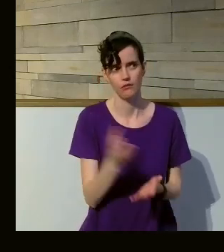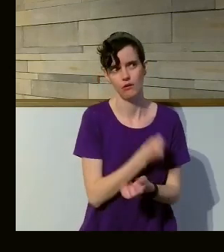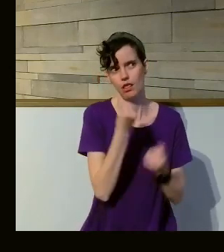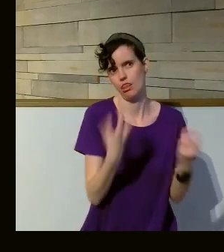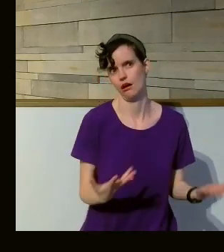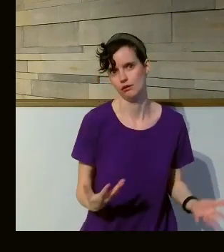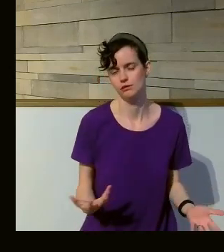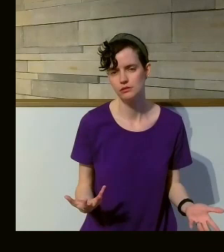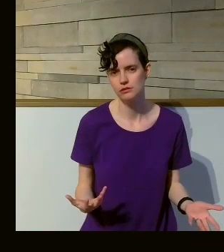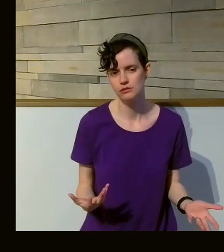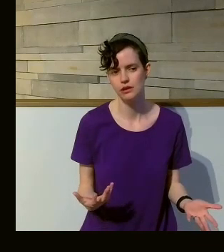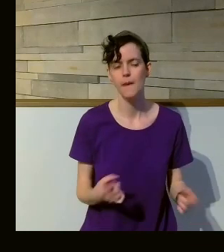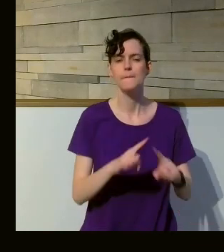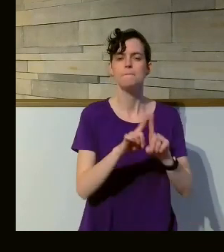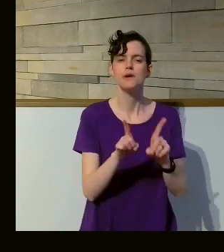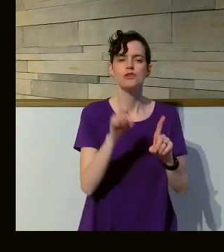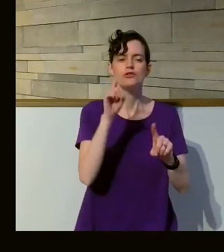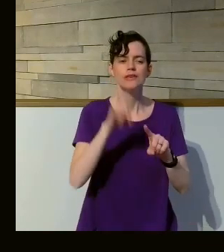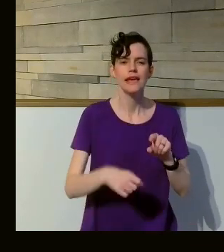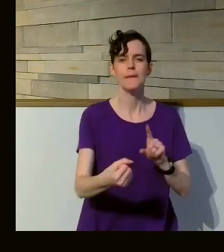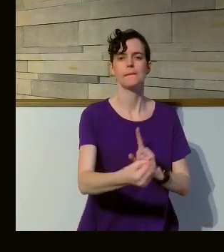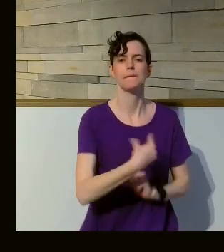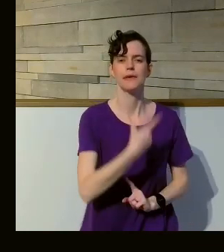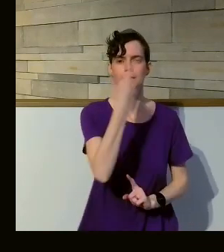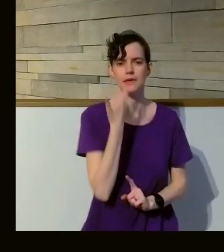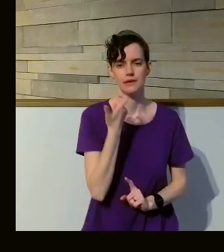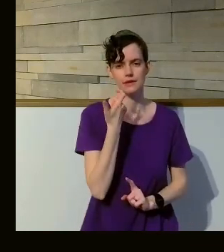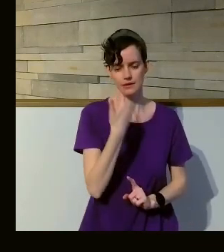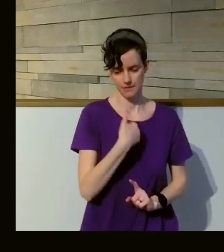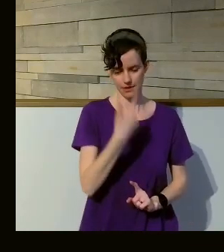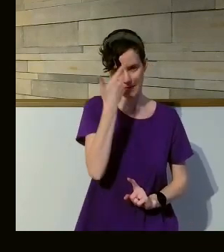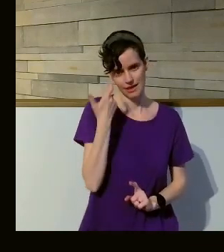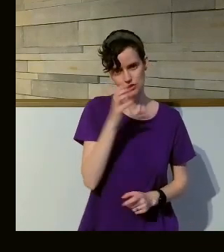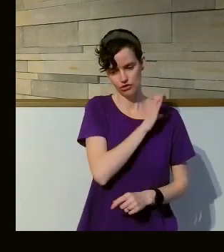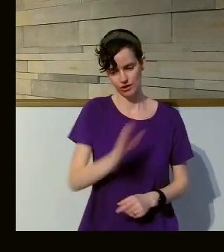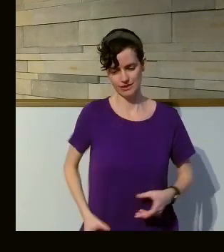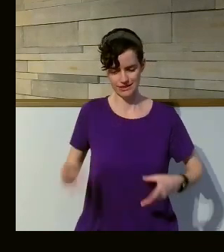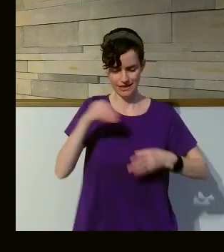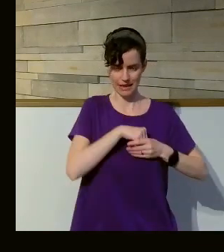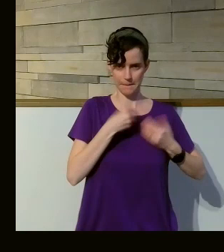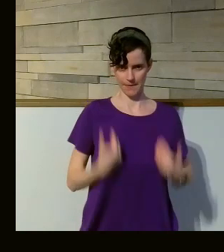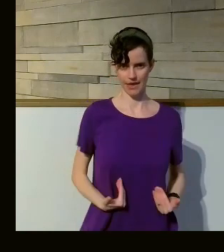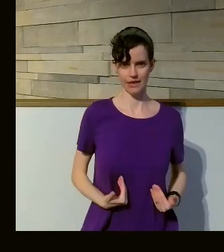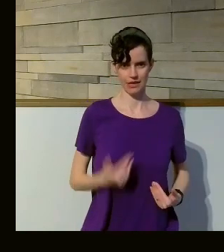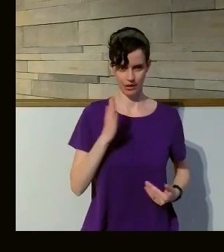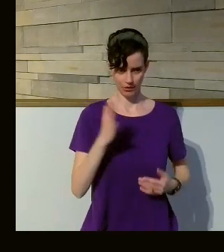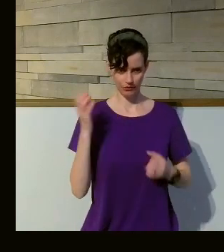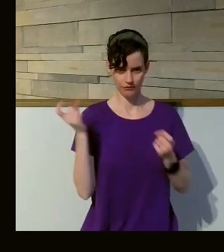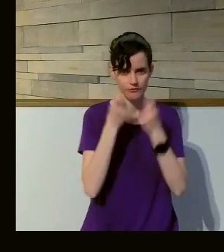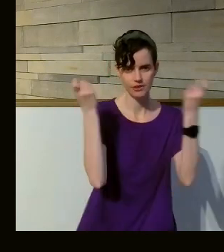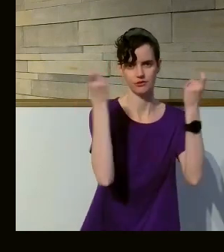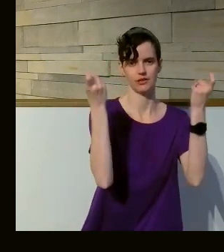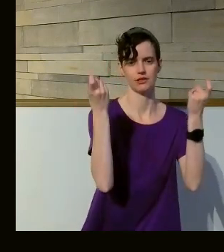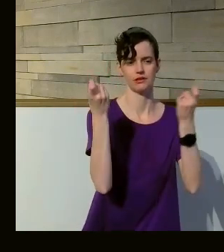okay? But you can't defeat me because Christ is in me. And he's going to win the victory over you.